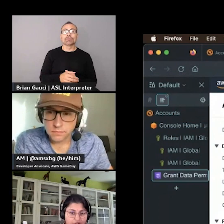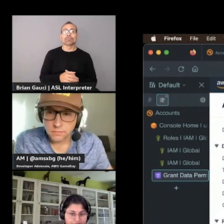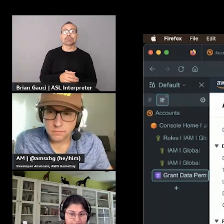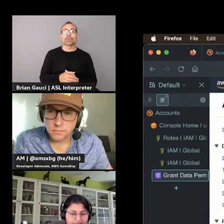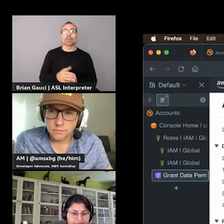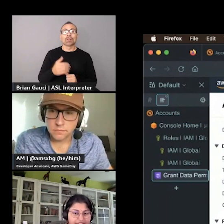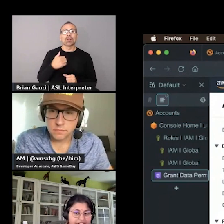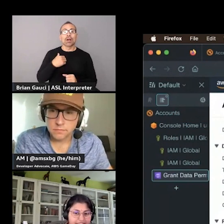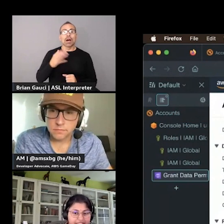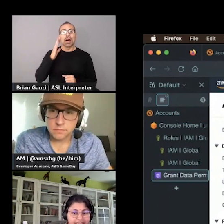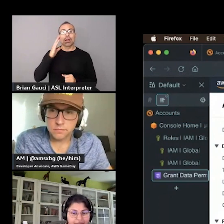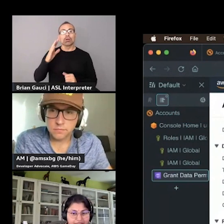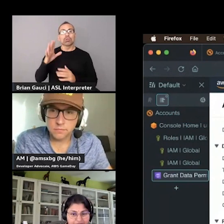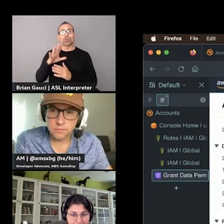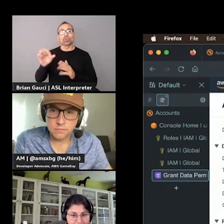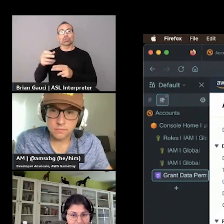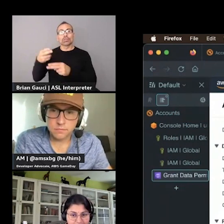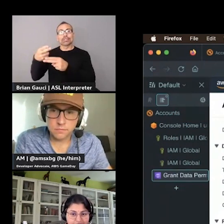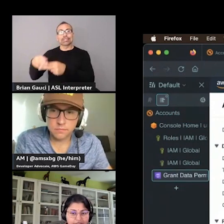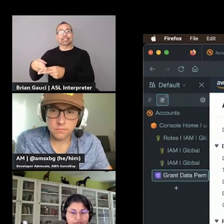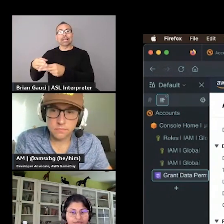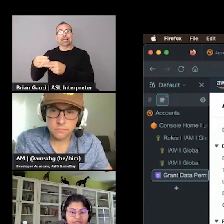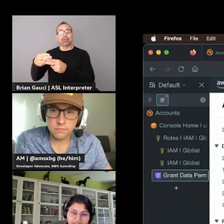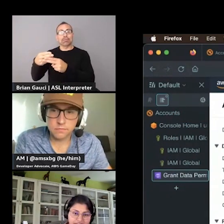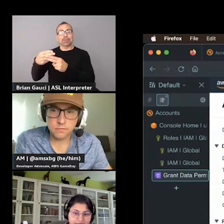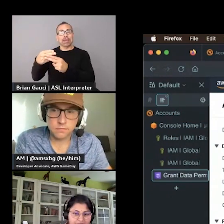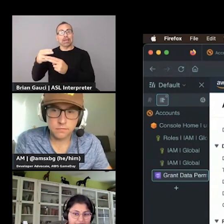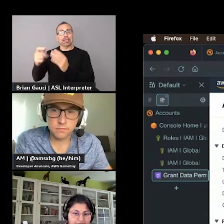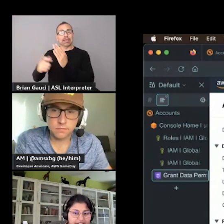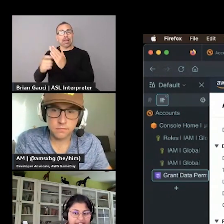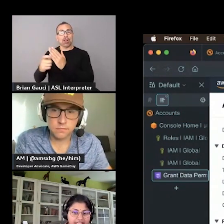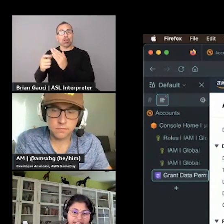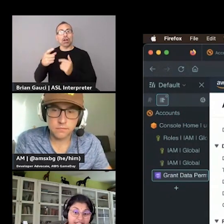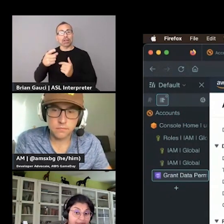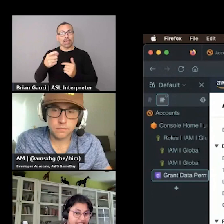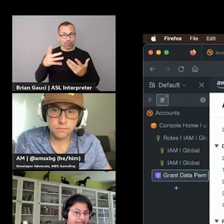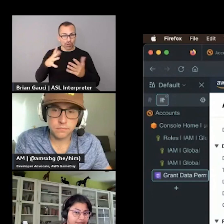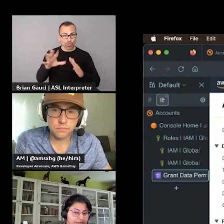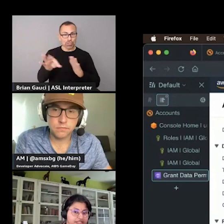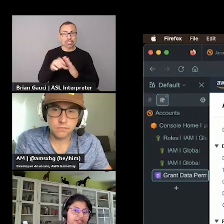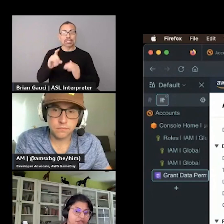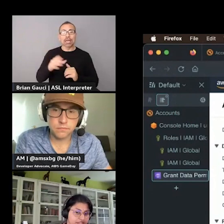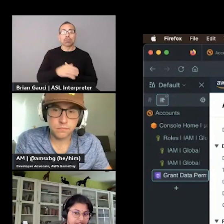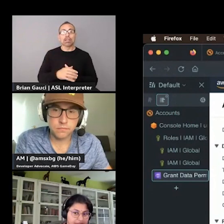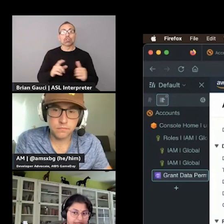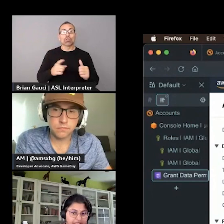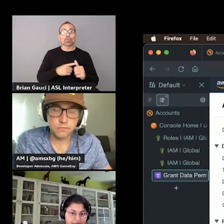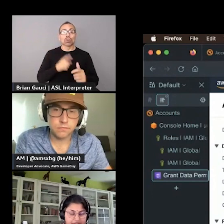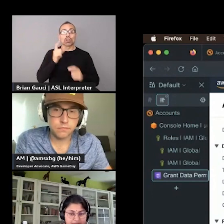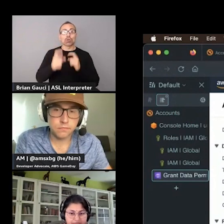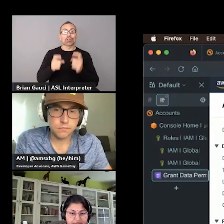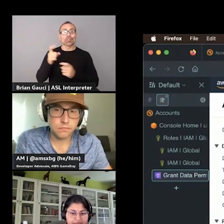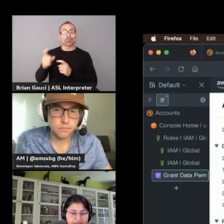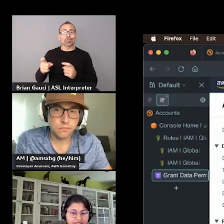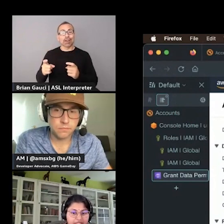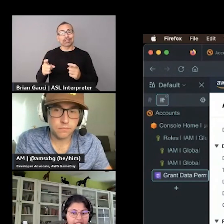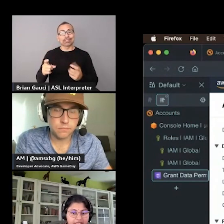have selected the database already. So first time I will grant the database level permissions, describe